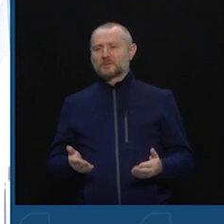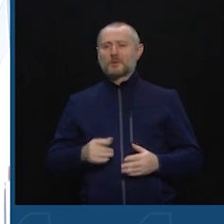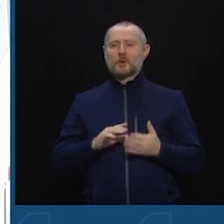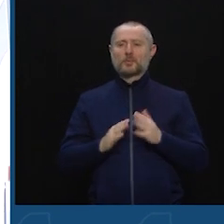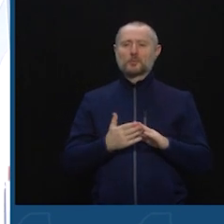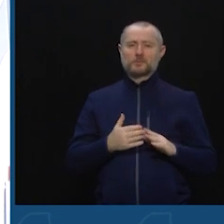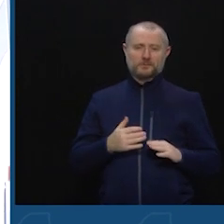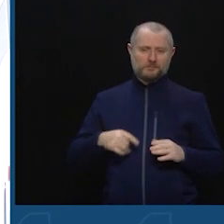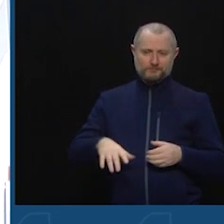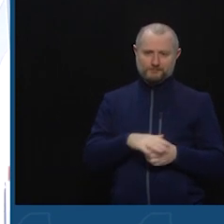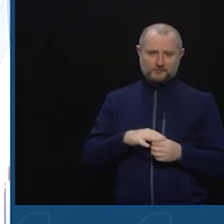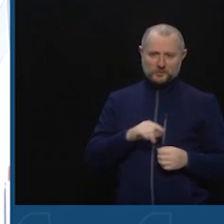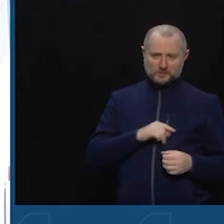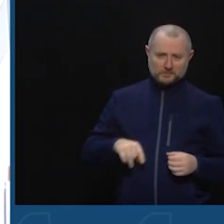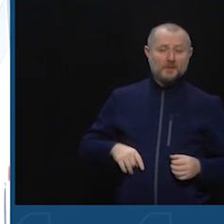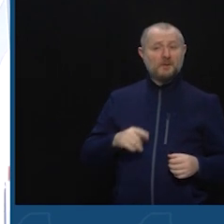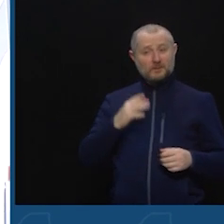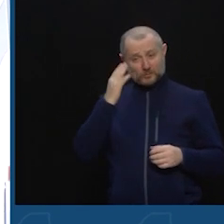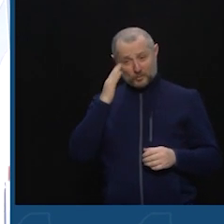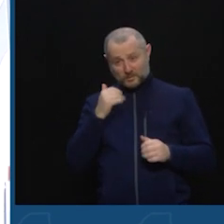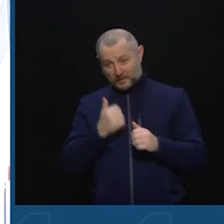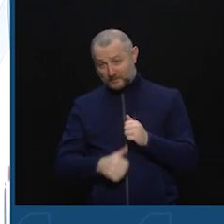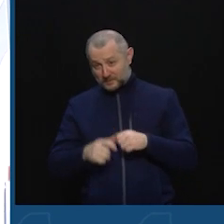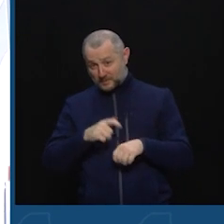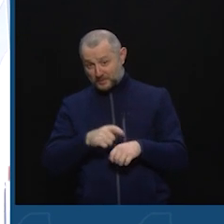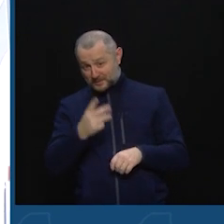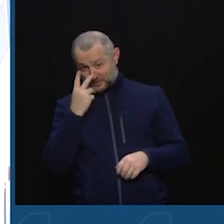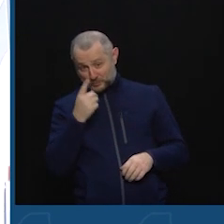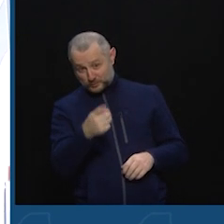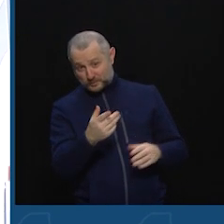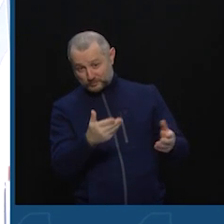I know every time I see you, you're bringing your checkbook.